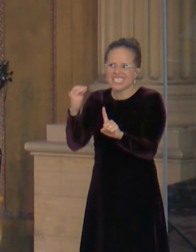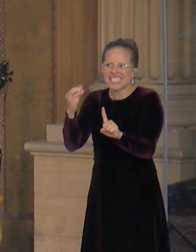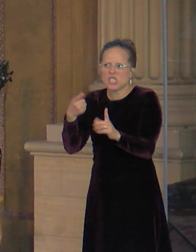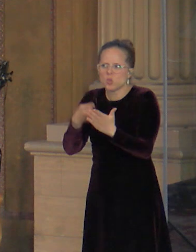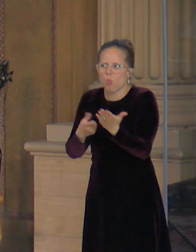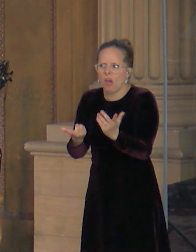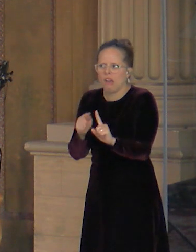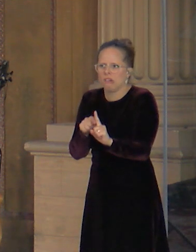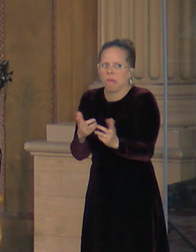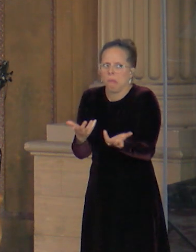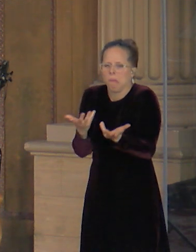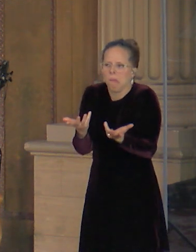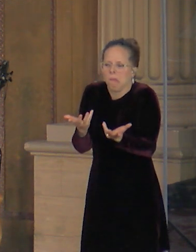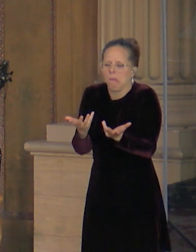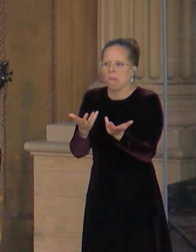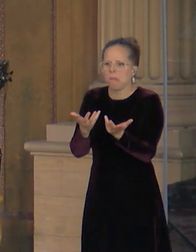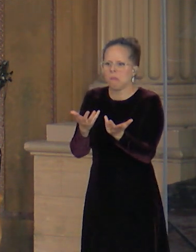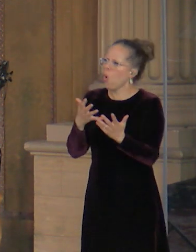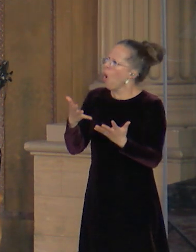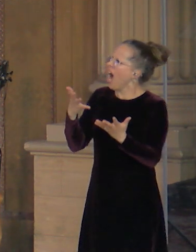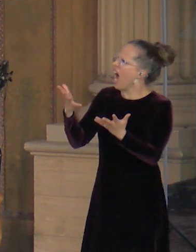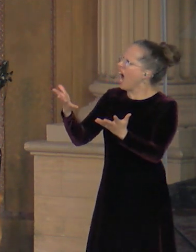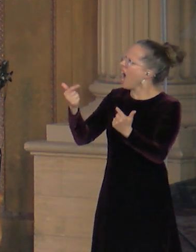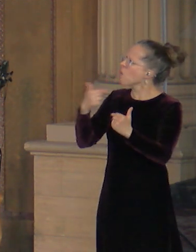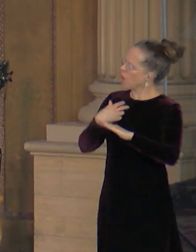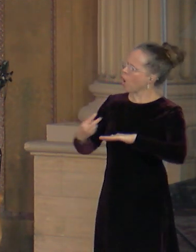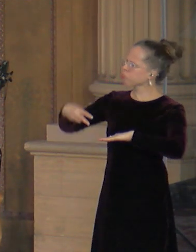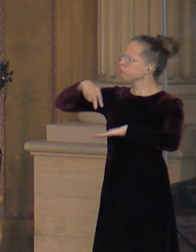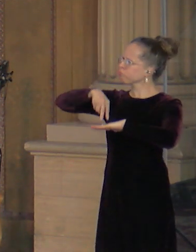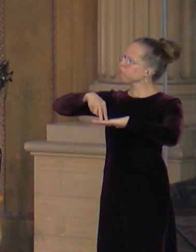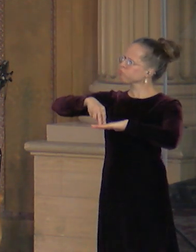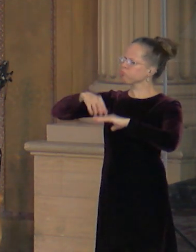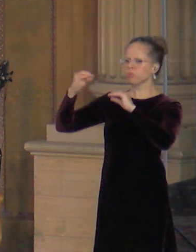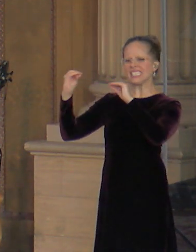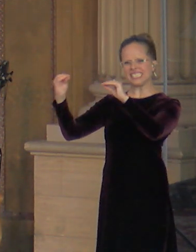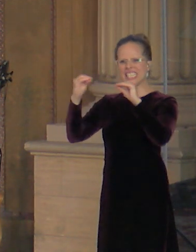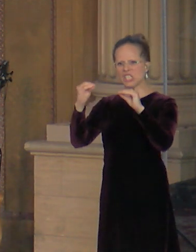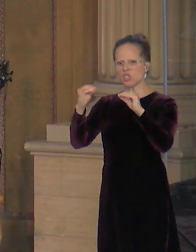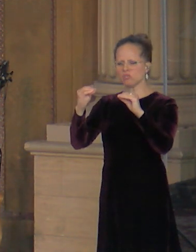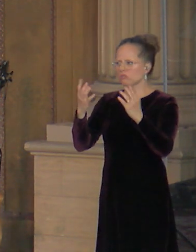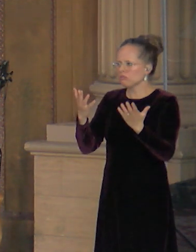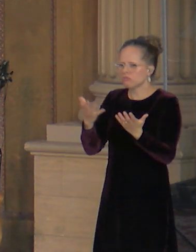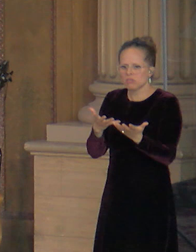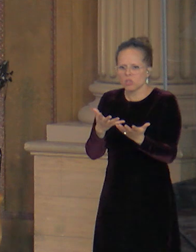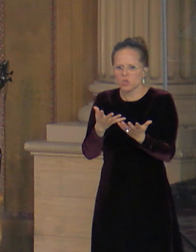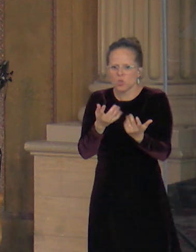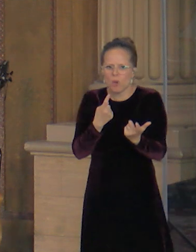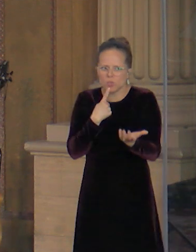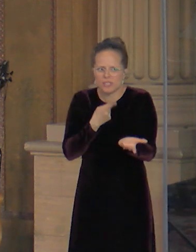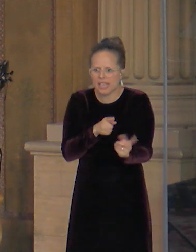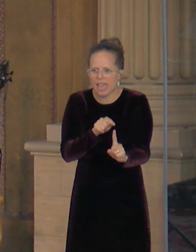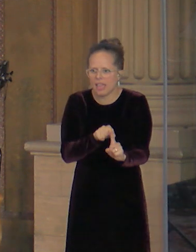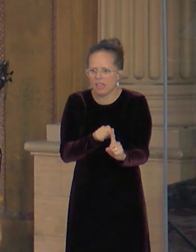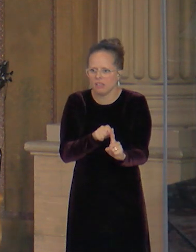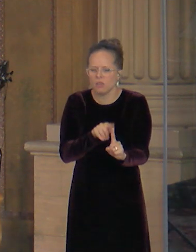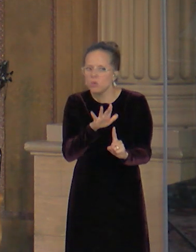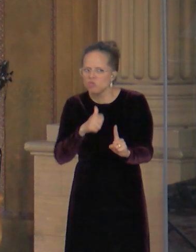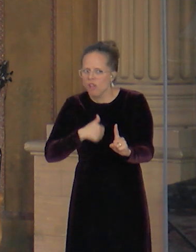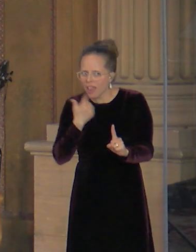they know they want to see themselves on a platform but they don't yet know what they want to say and they're not necessarily living those things